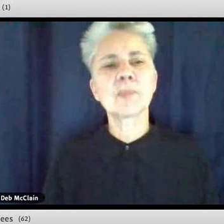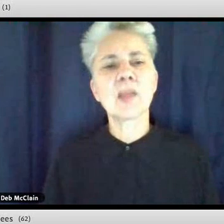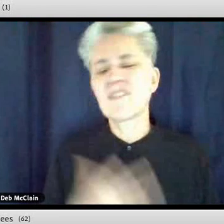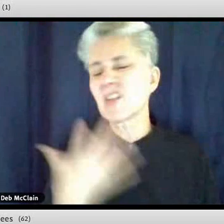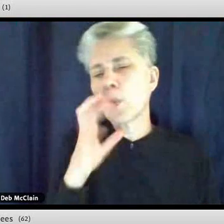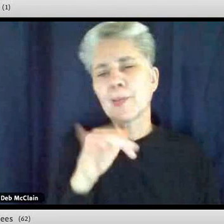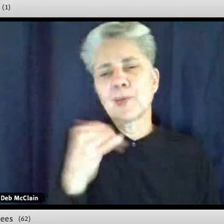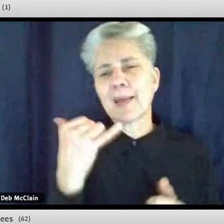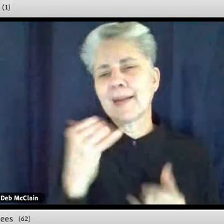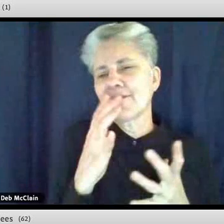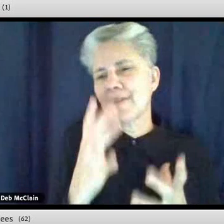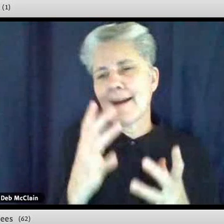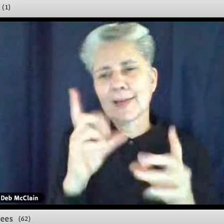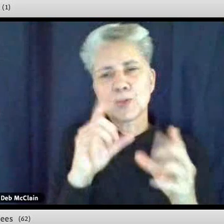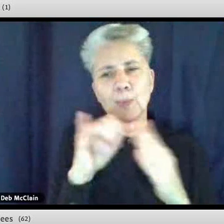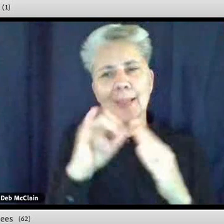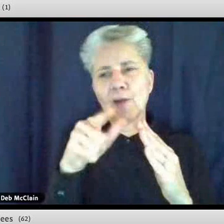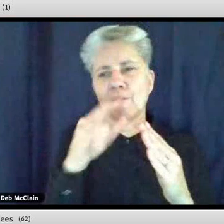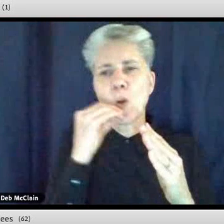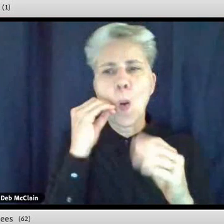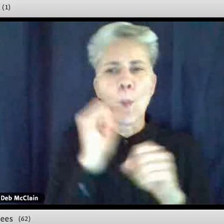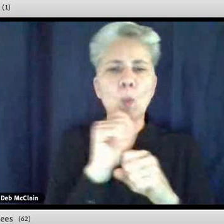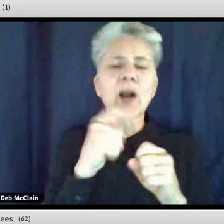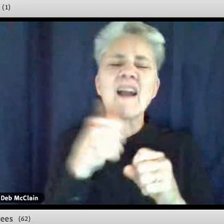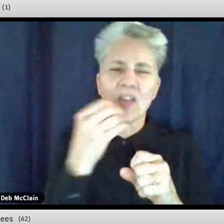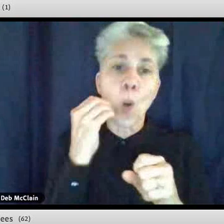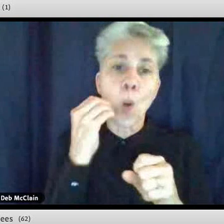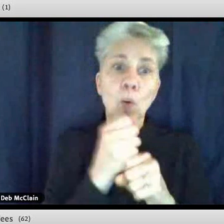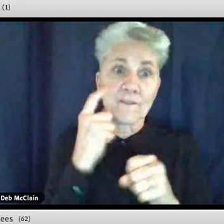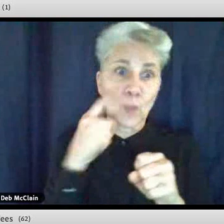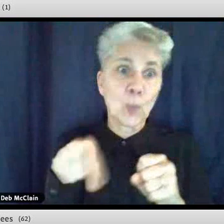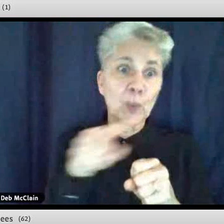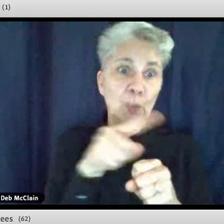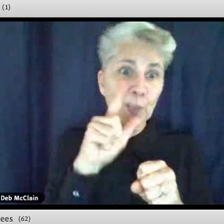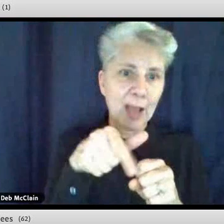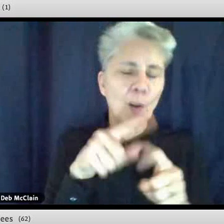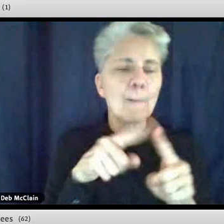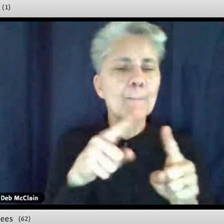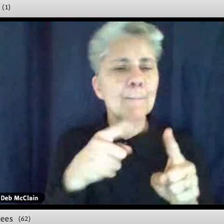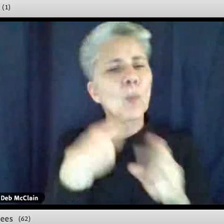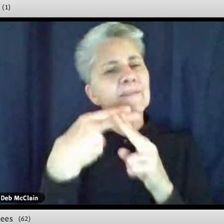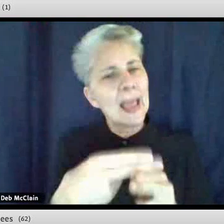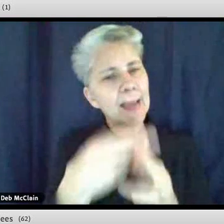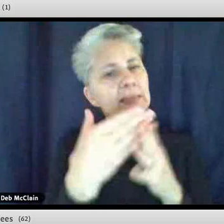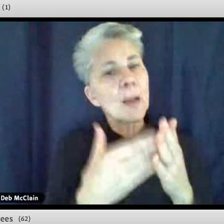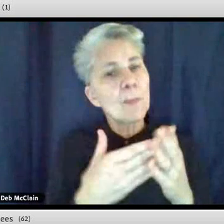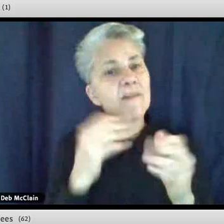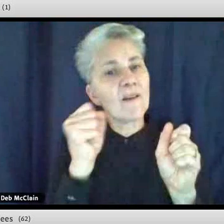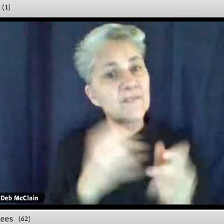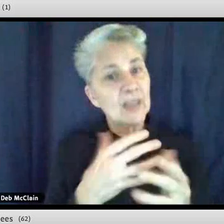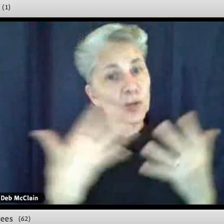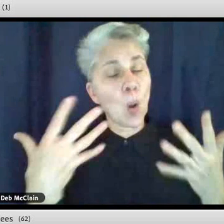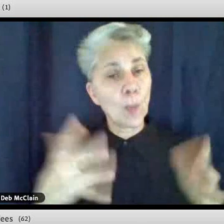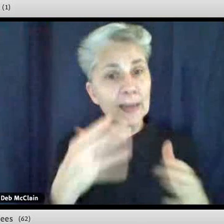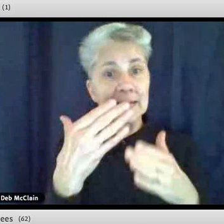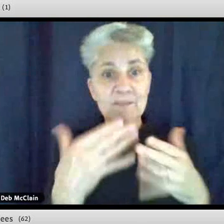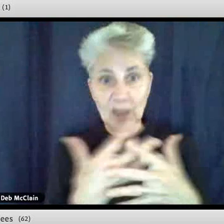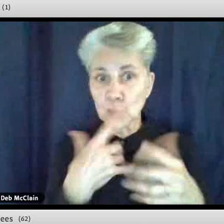side, put things I can't control and draw a line under it. If you don't want to do this now, that's fine. You can do this for homework. I've got some other homework for